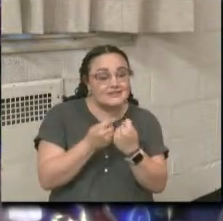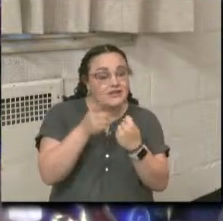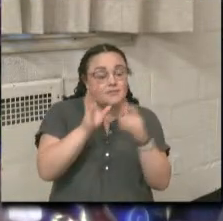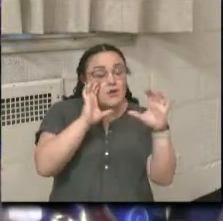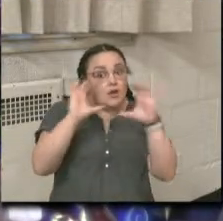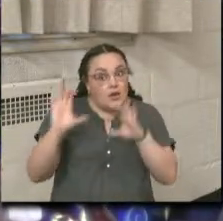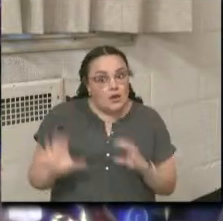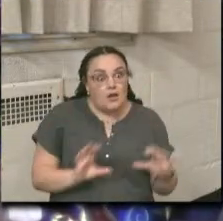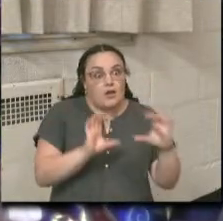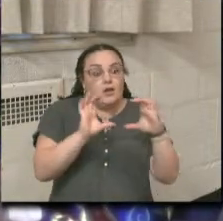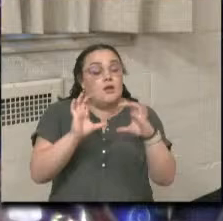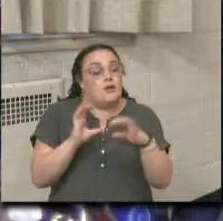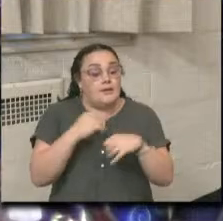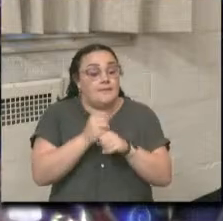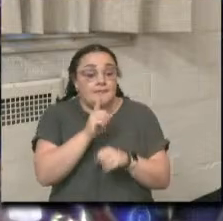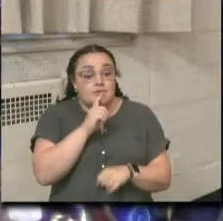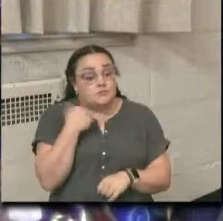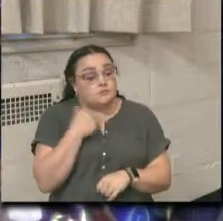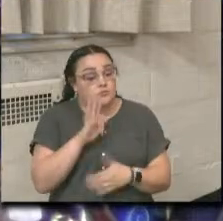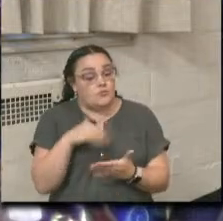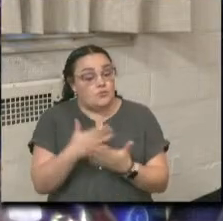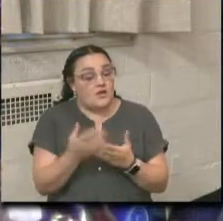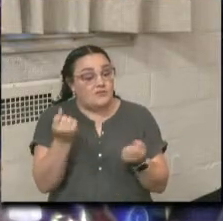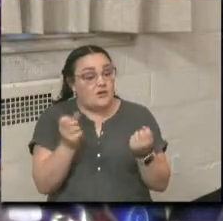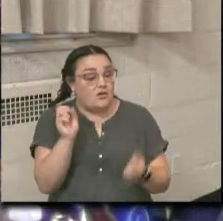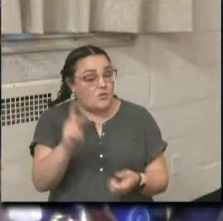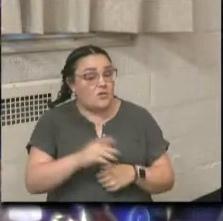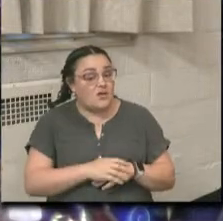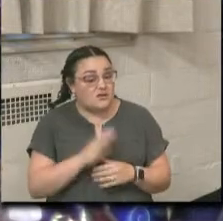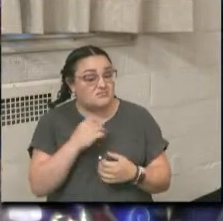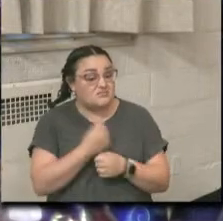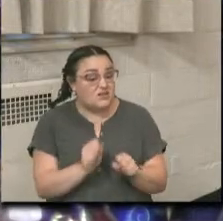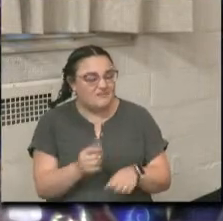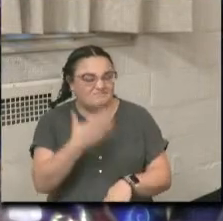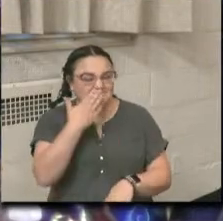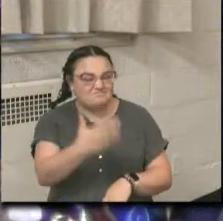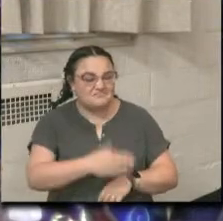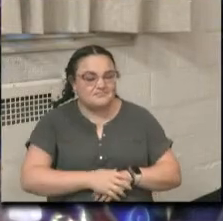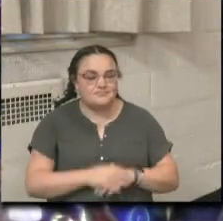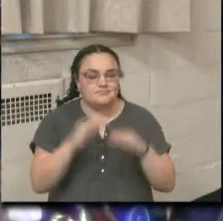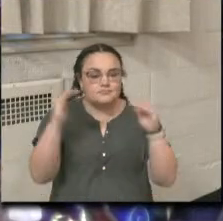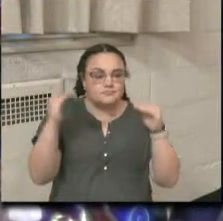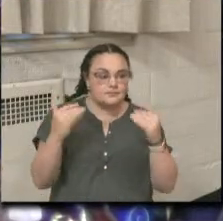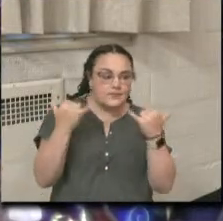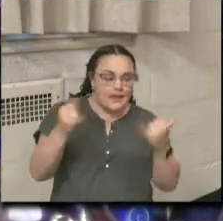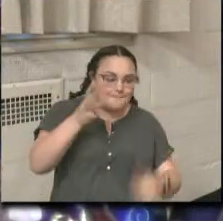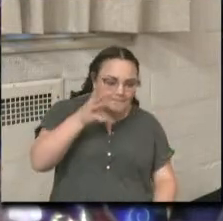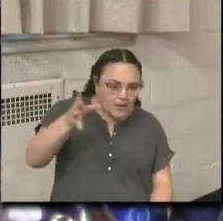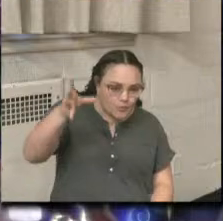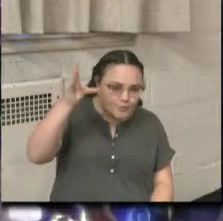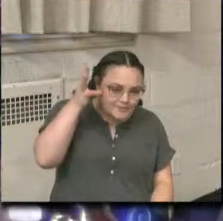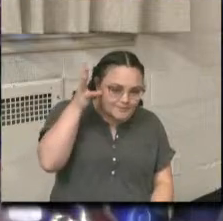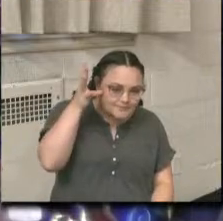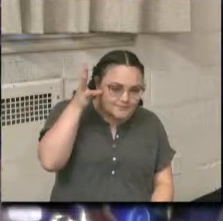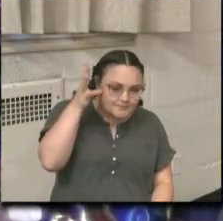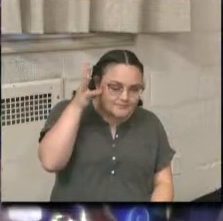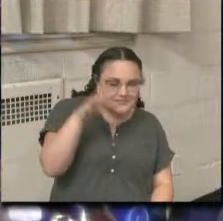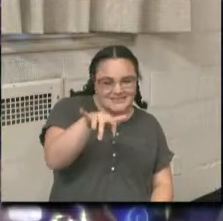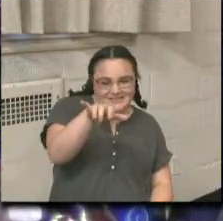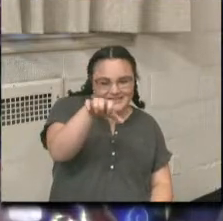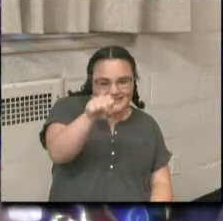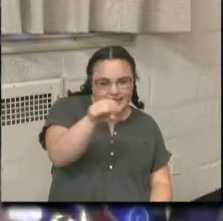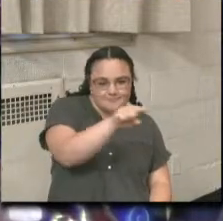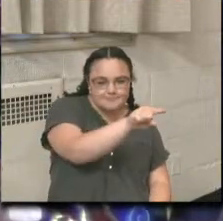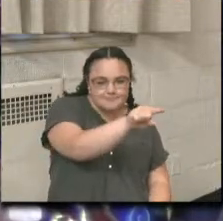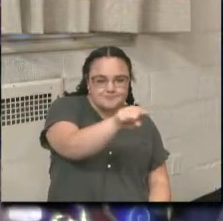you ensured we made it to our cars okay. I thank you. To the parents, yes, all of